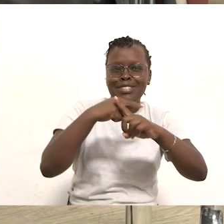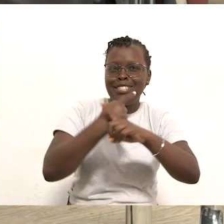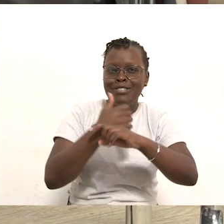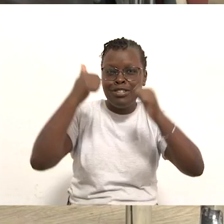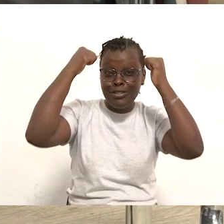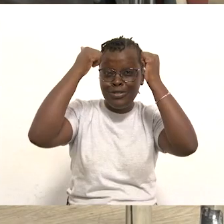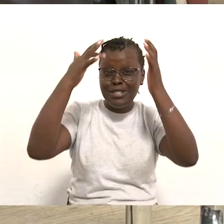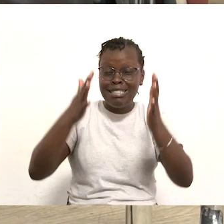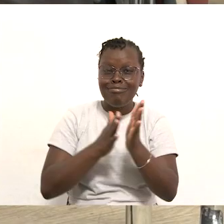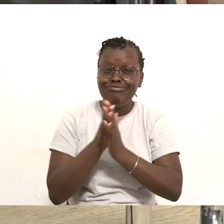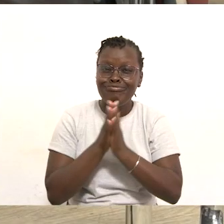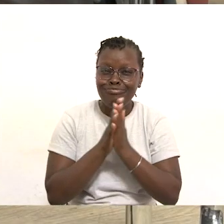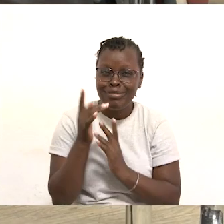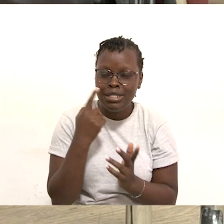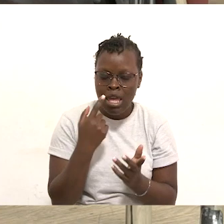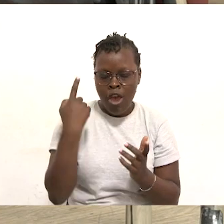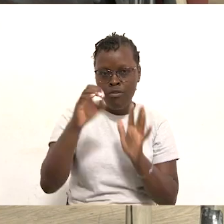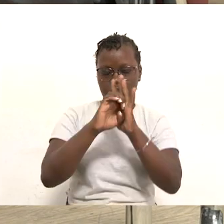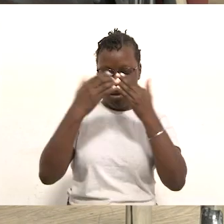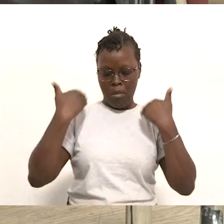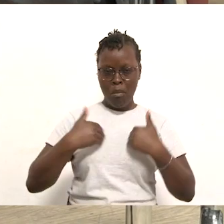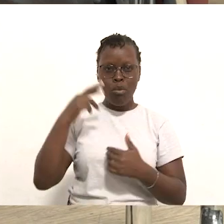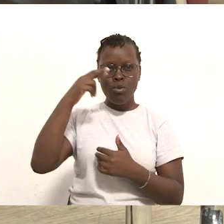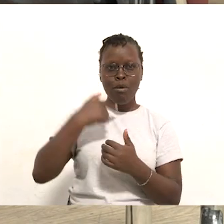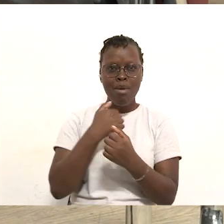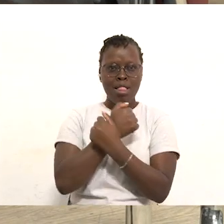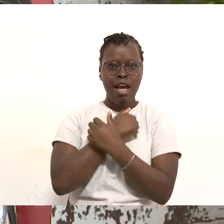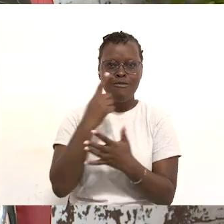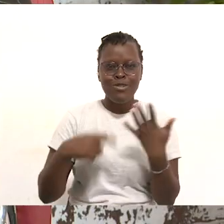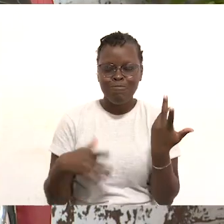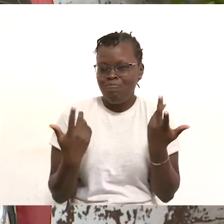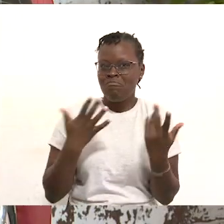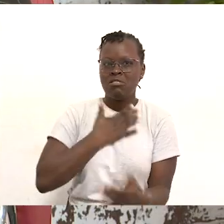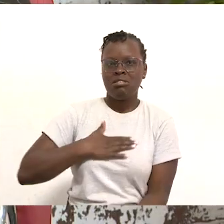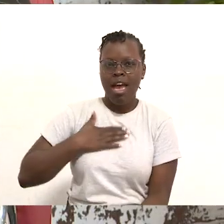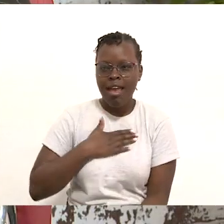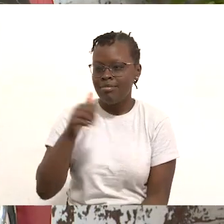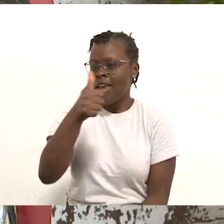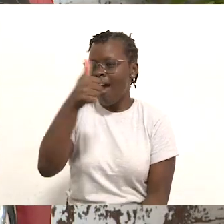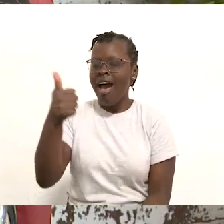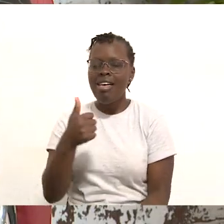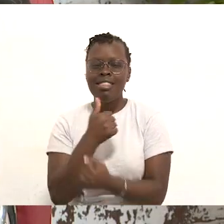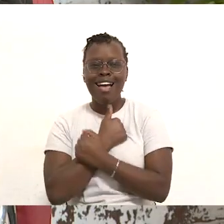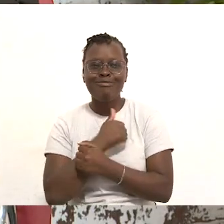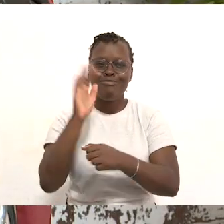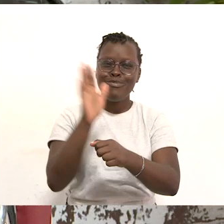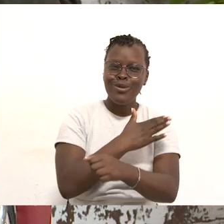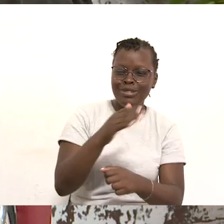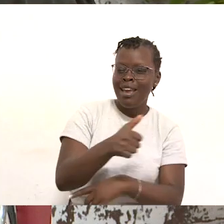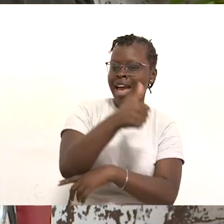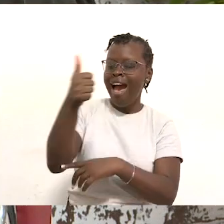we have also to talk about, because as you are bringing these subjects together, you put them together. A